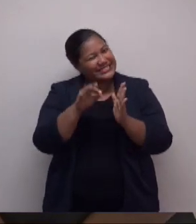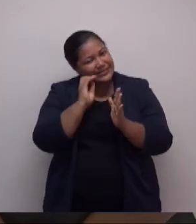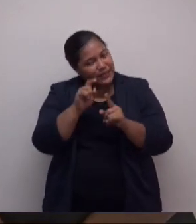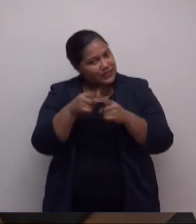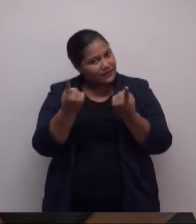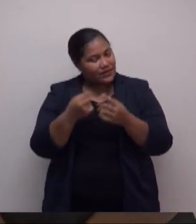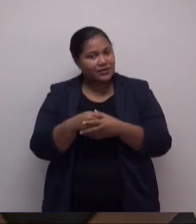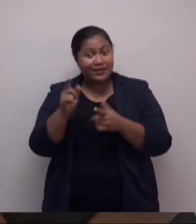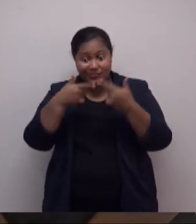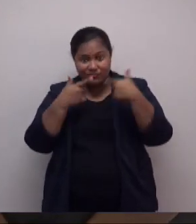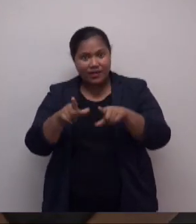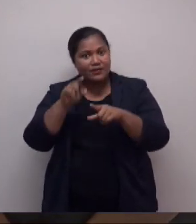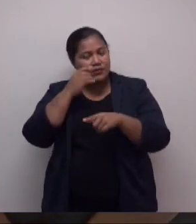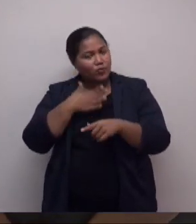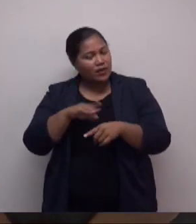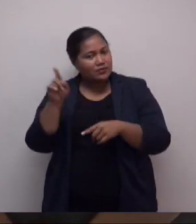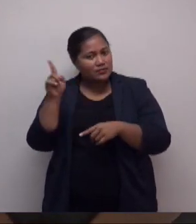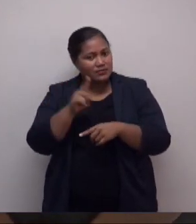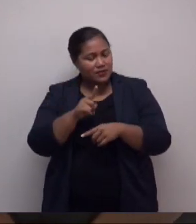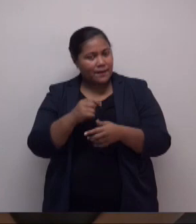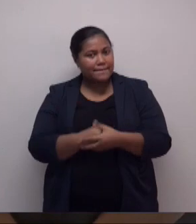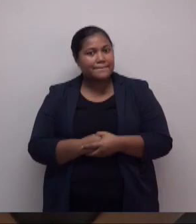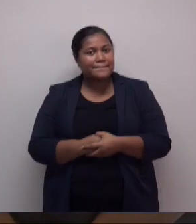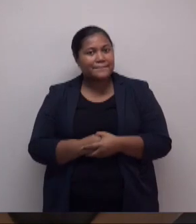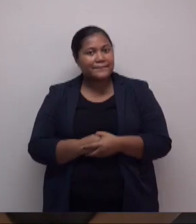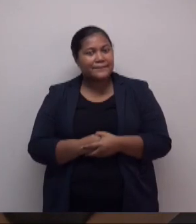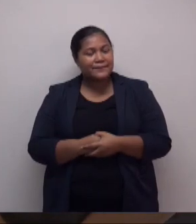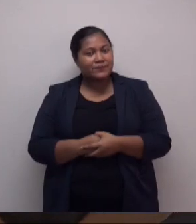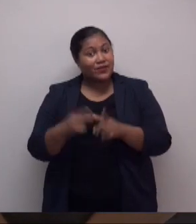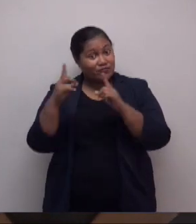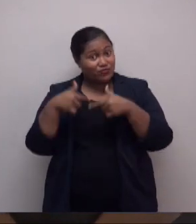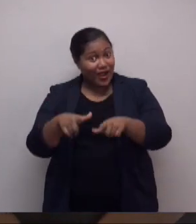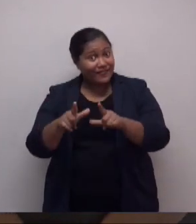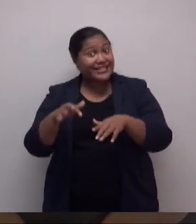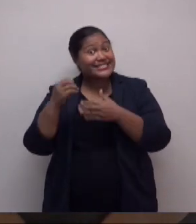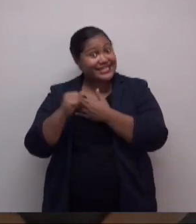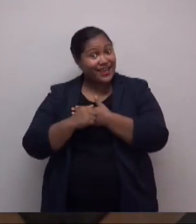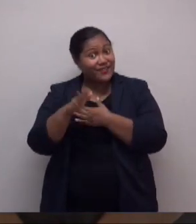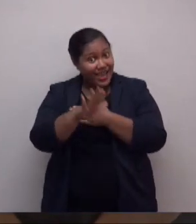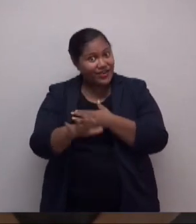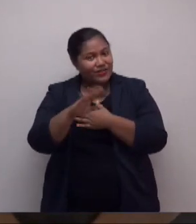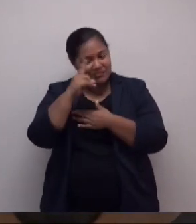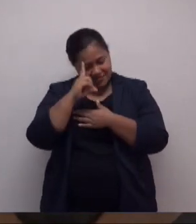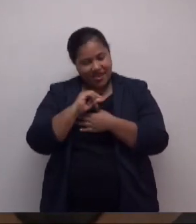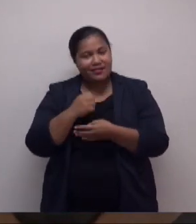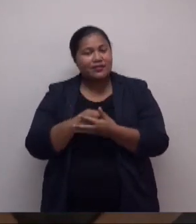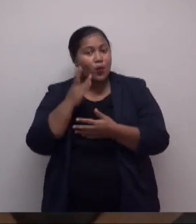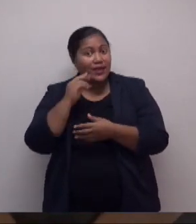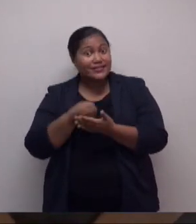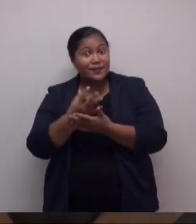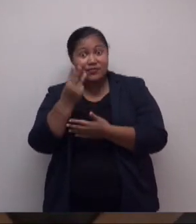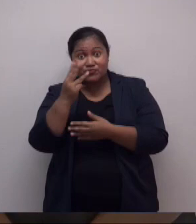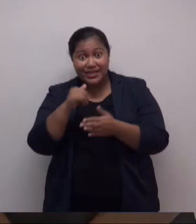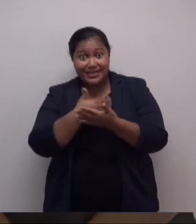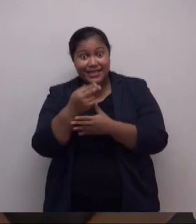These travelers will want to leave the travel-safe areas, and they can. After spending 3 days